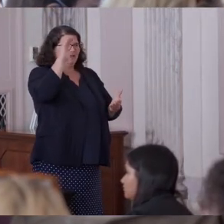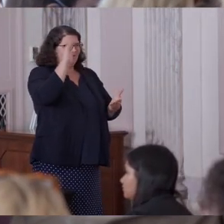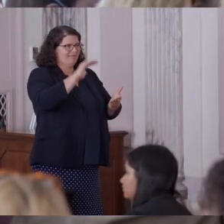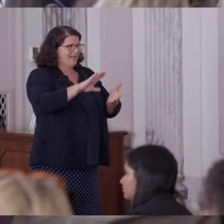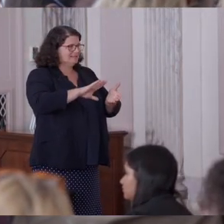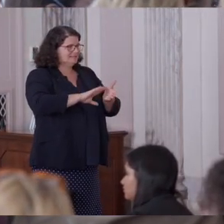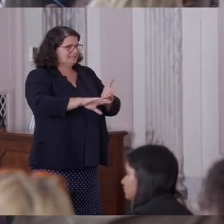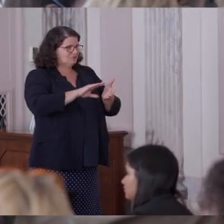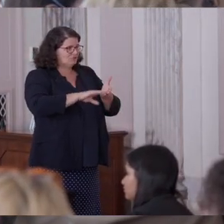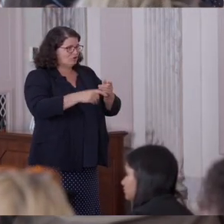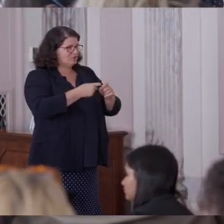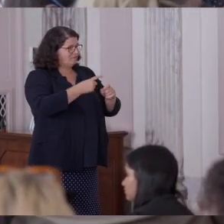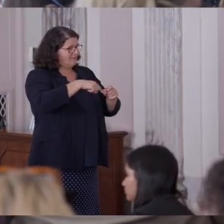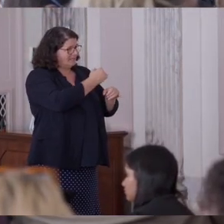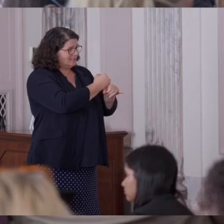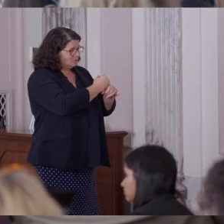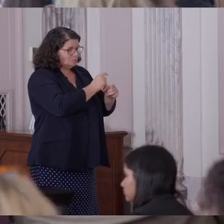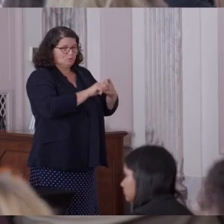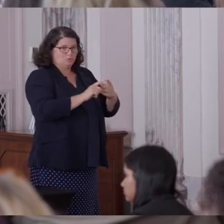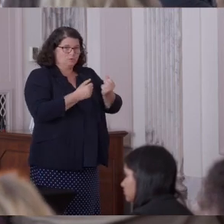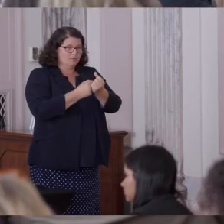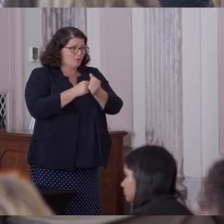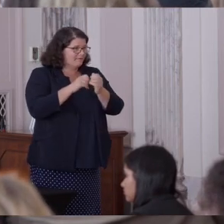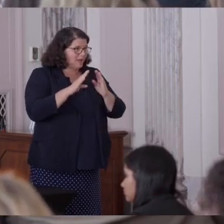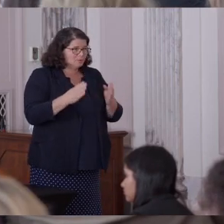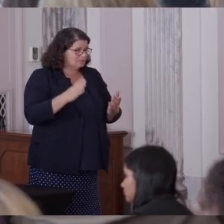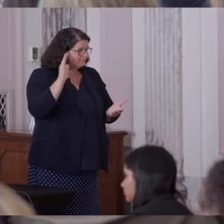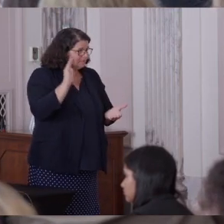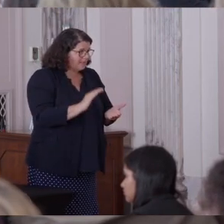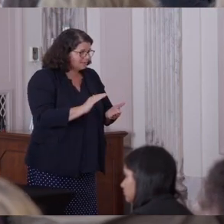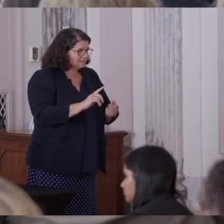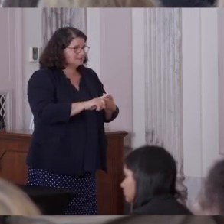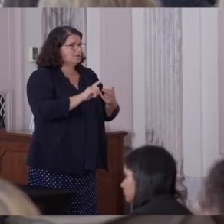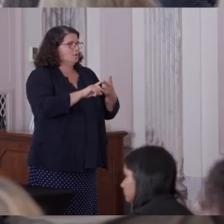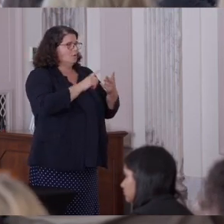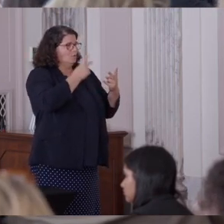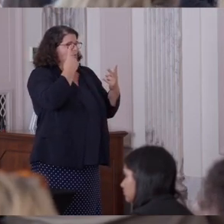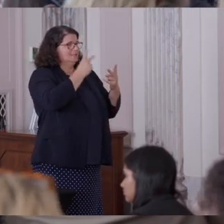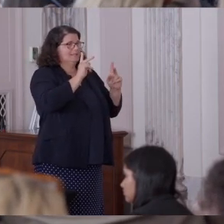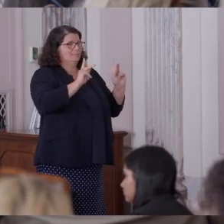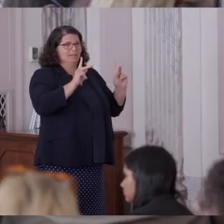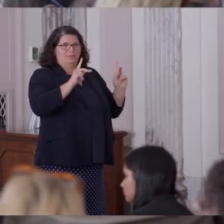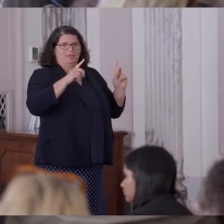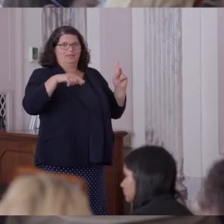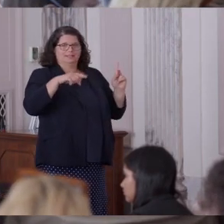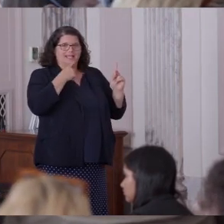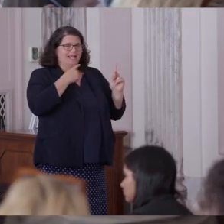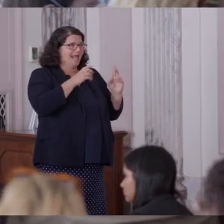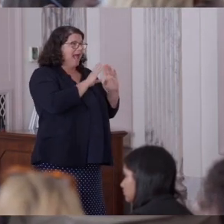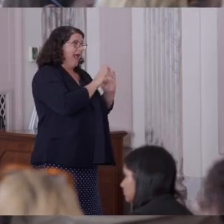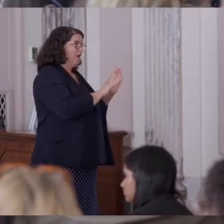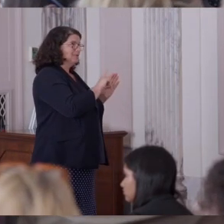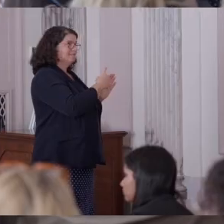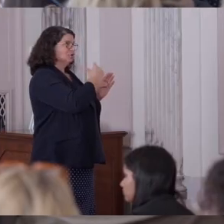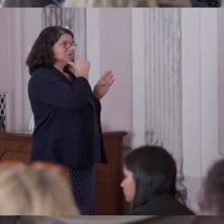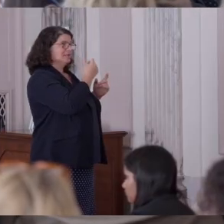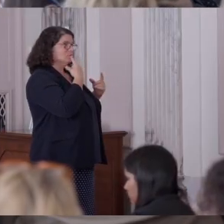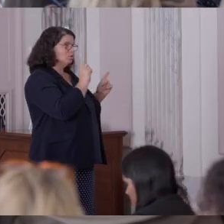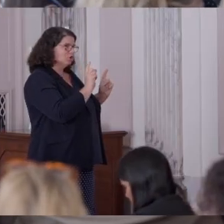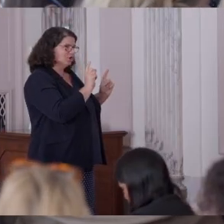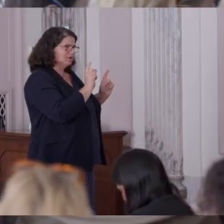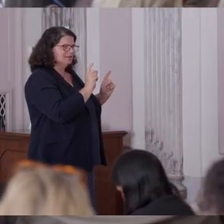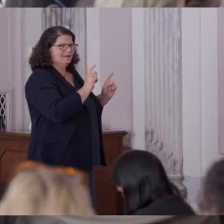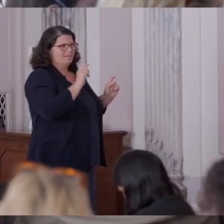supported housing. We see people saying that, or here, Housing First doesn't work, due to a lot of the